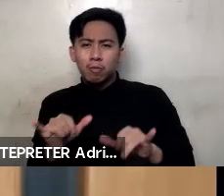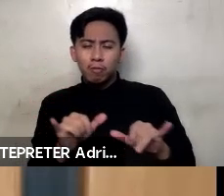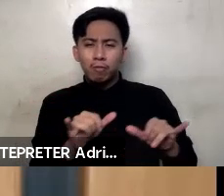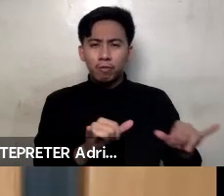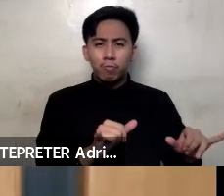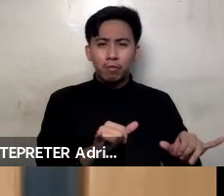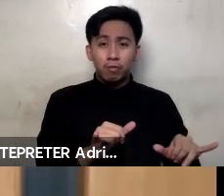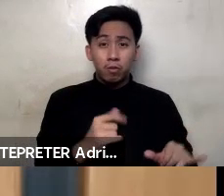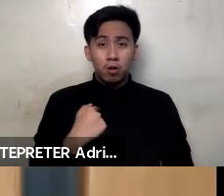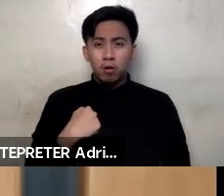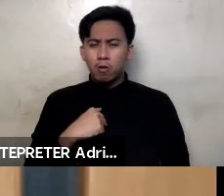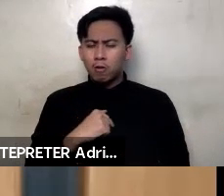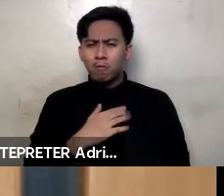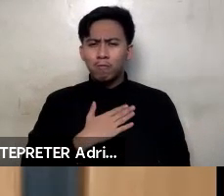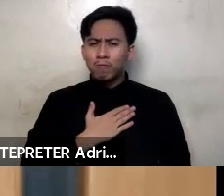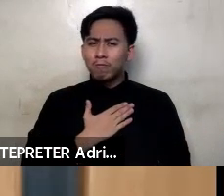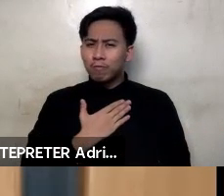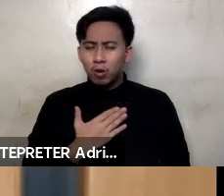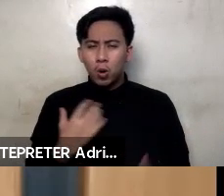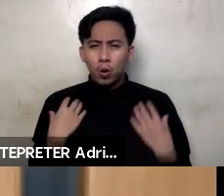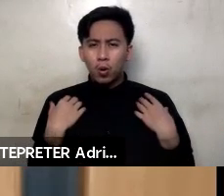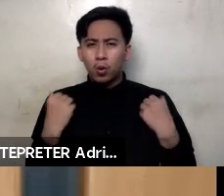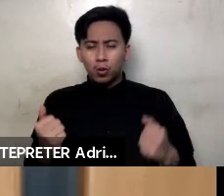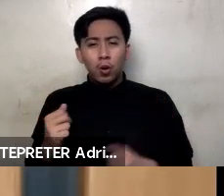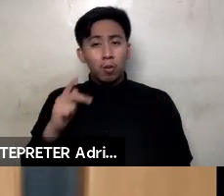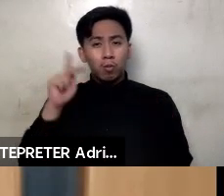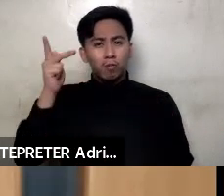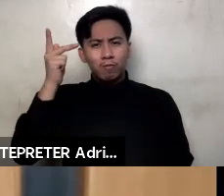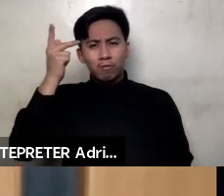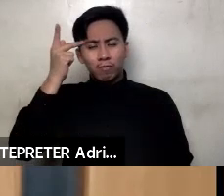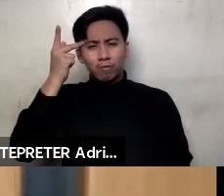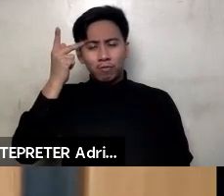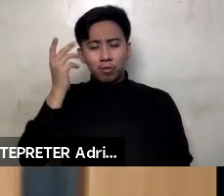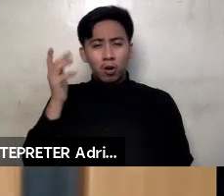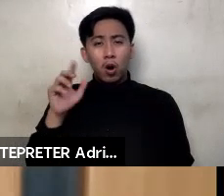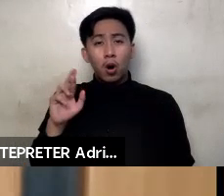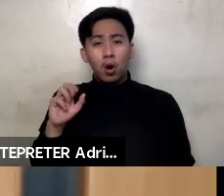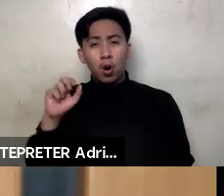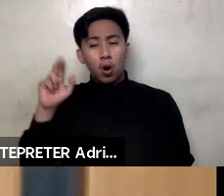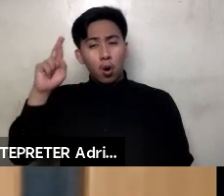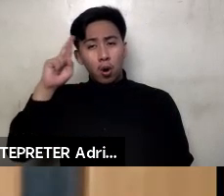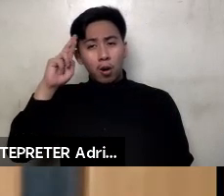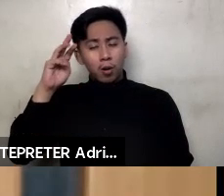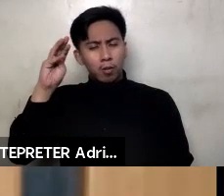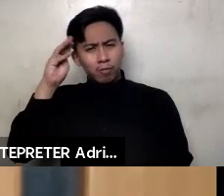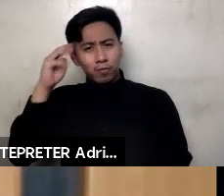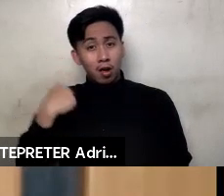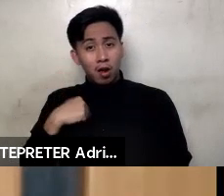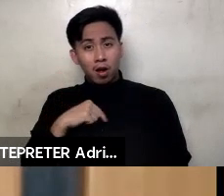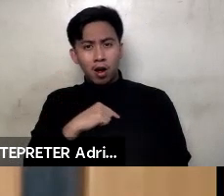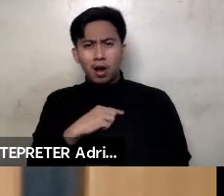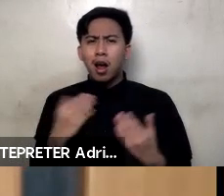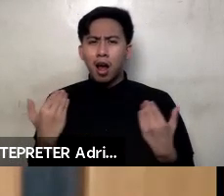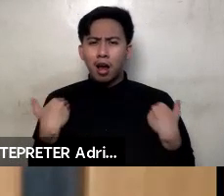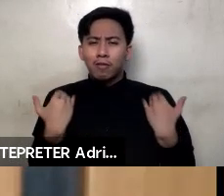the commitment and strong political will of our late Mayor Roncal Montilla, we have gained significant